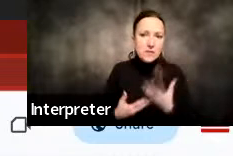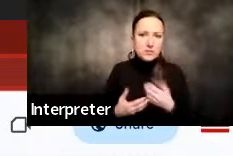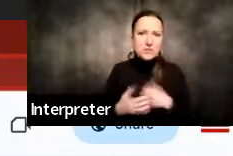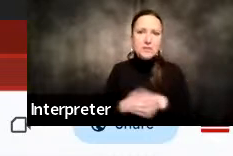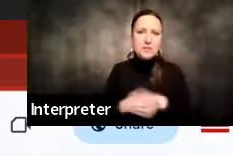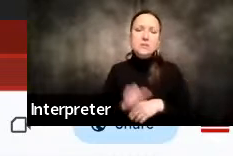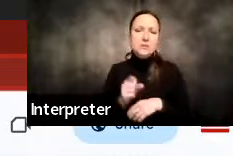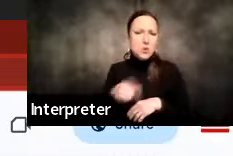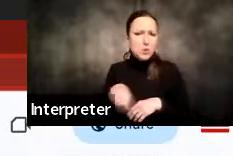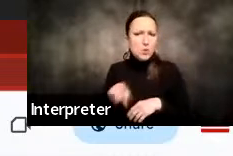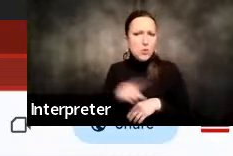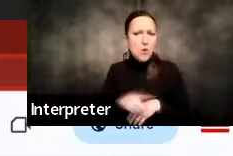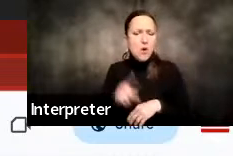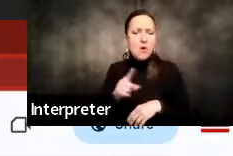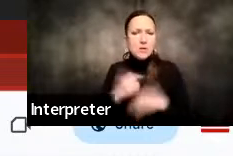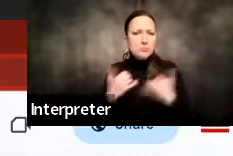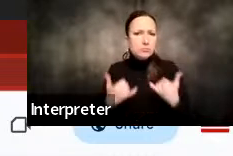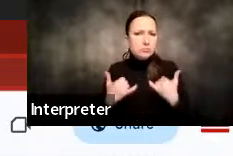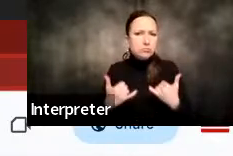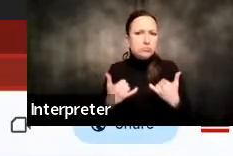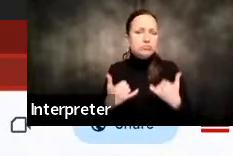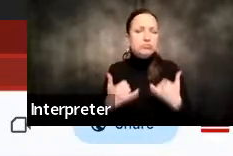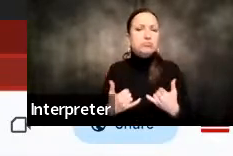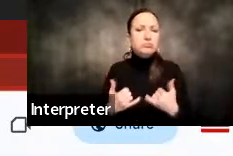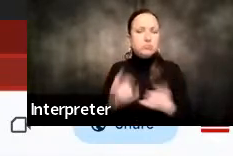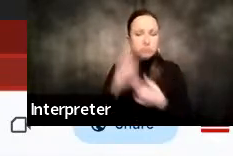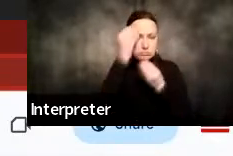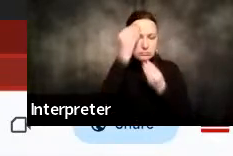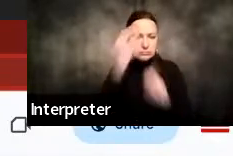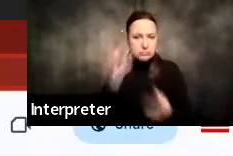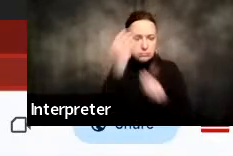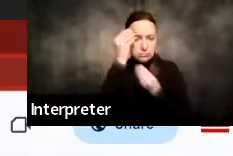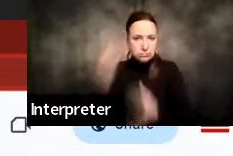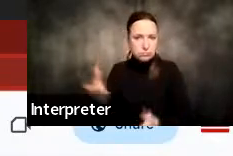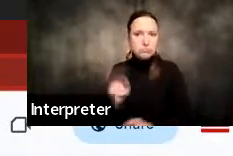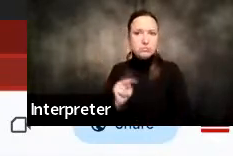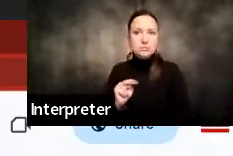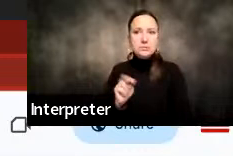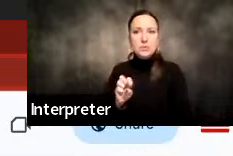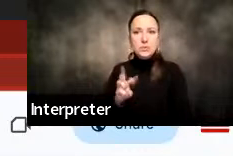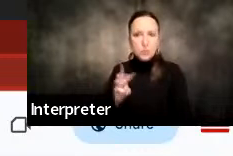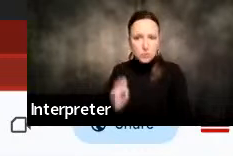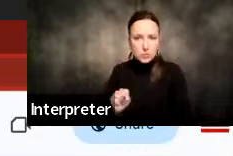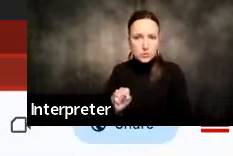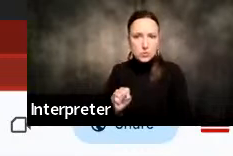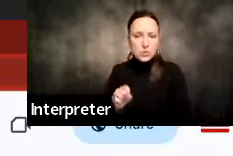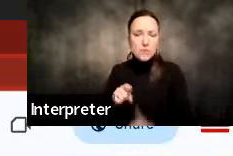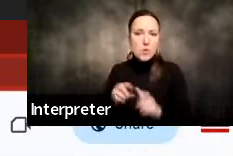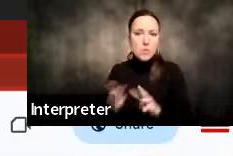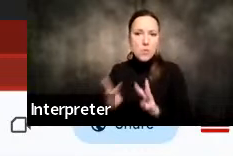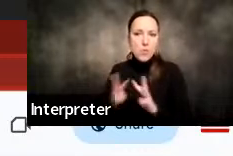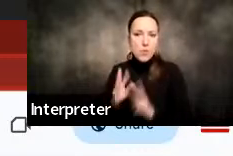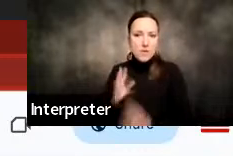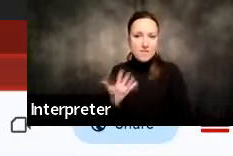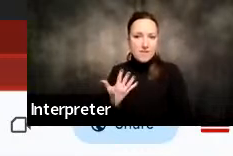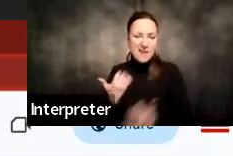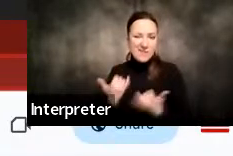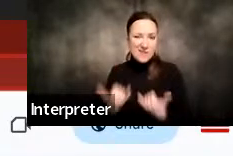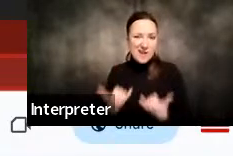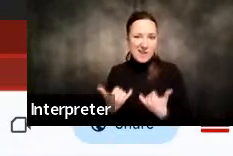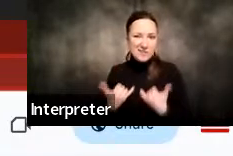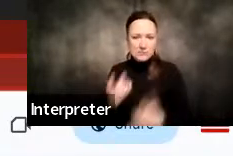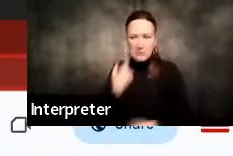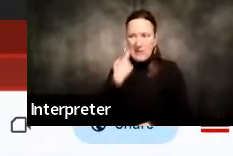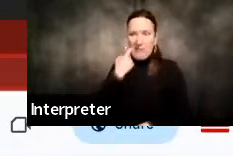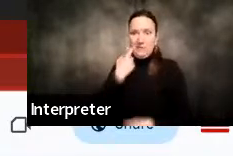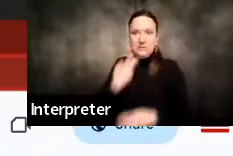date with the newsletter and gain all War 5 updates, just as the things that I just had